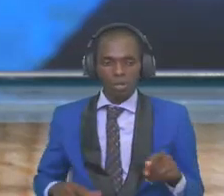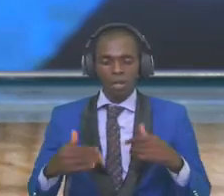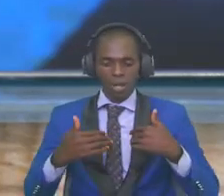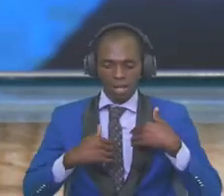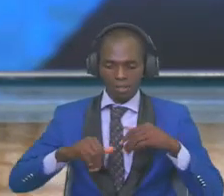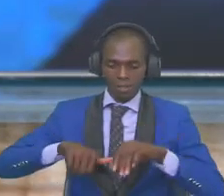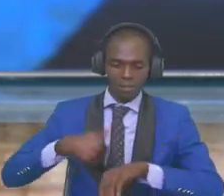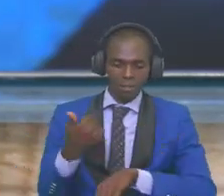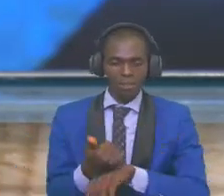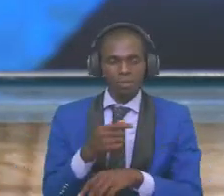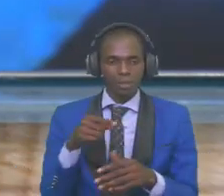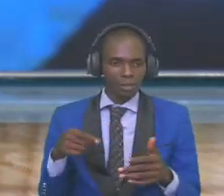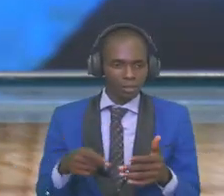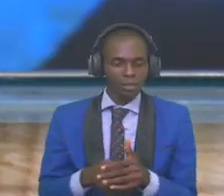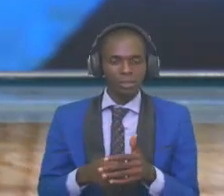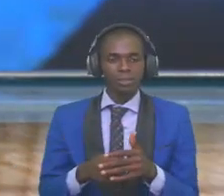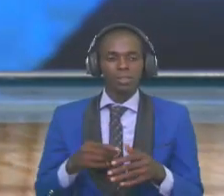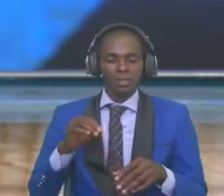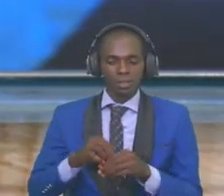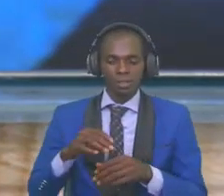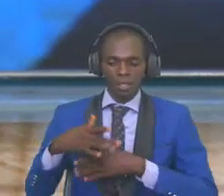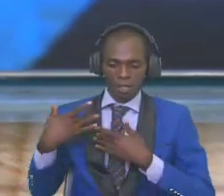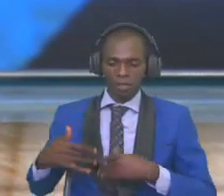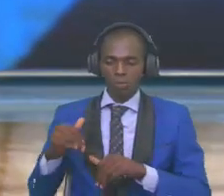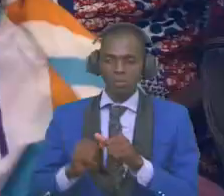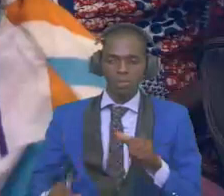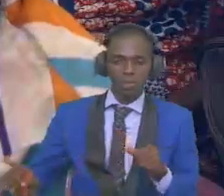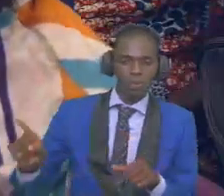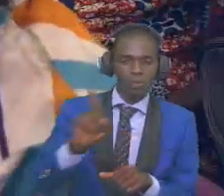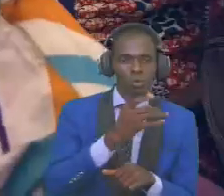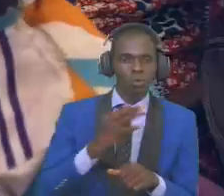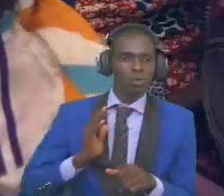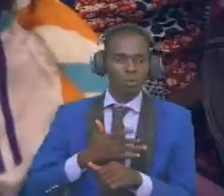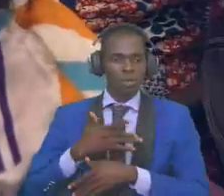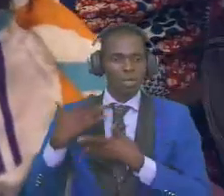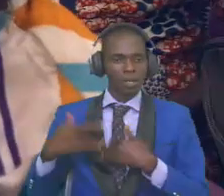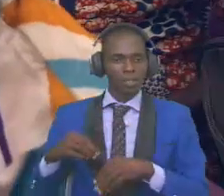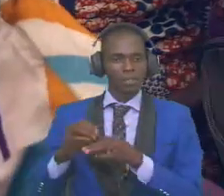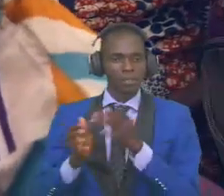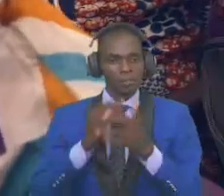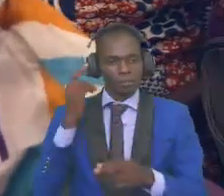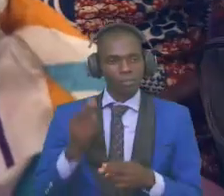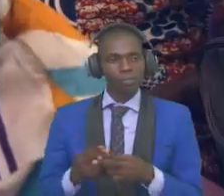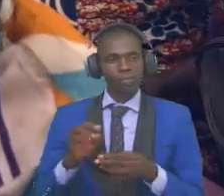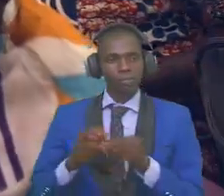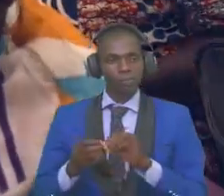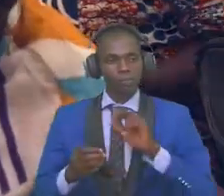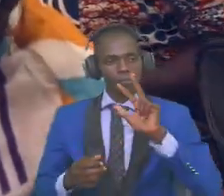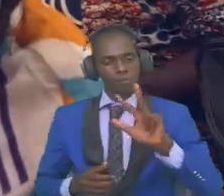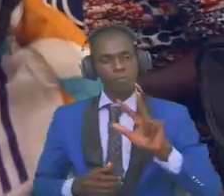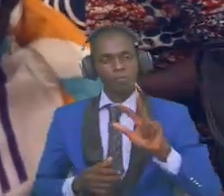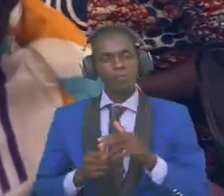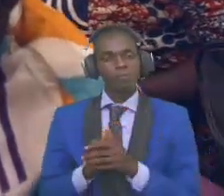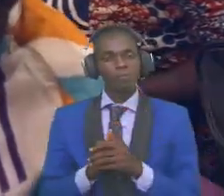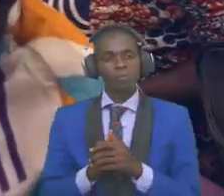that oneness in every one of our hearts in Jesus' name. Number three now is